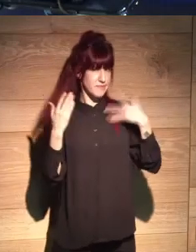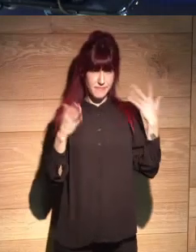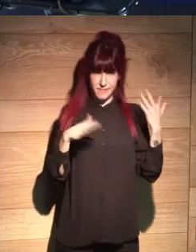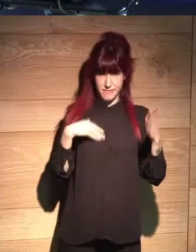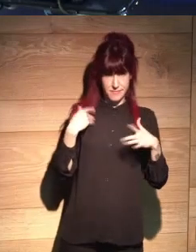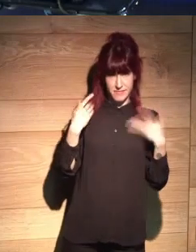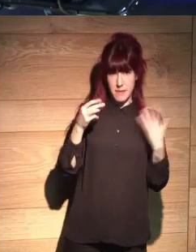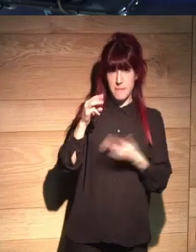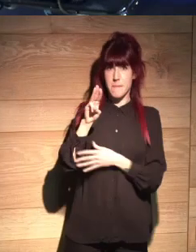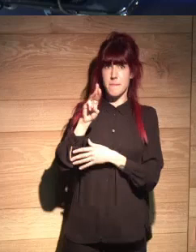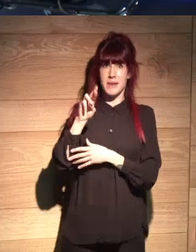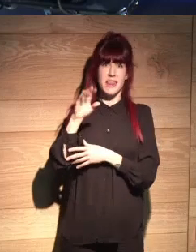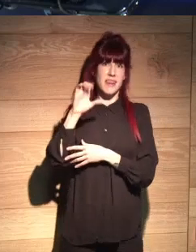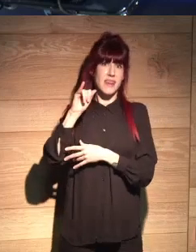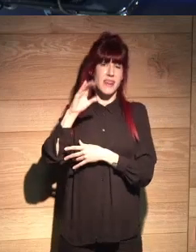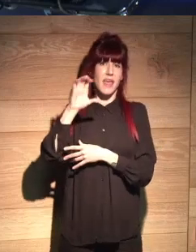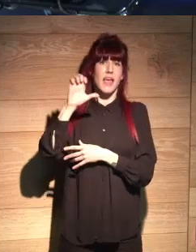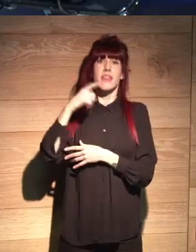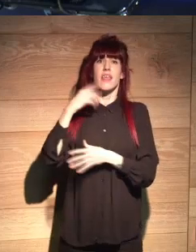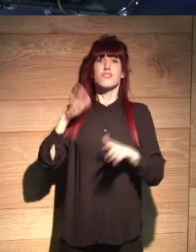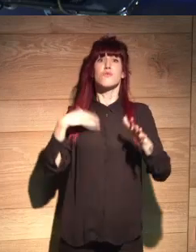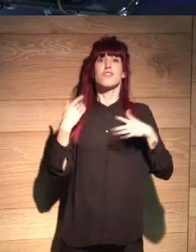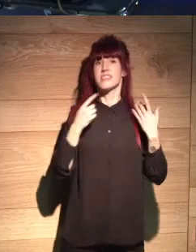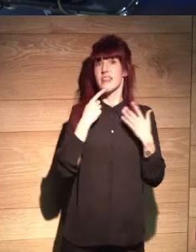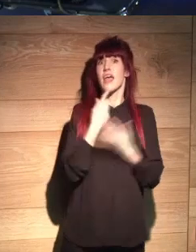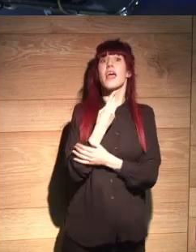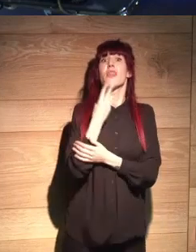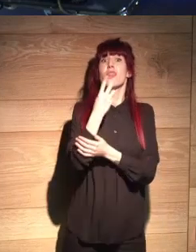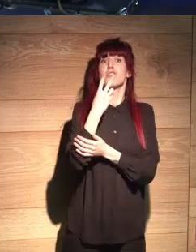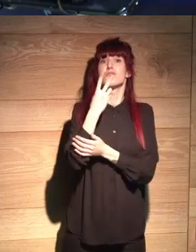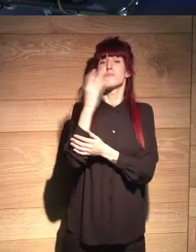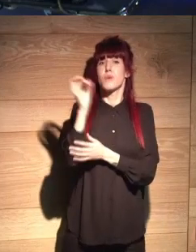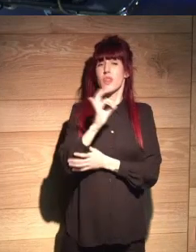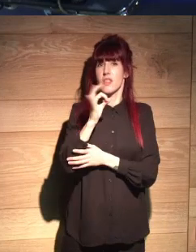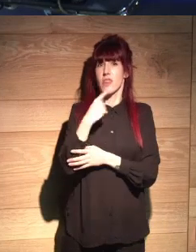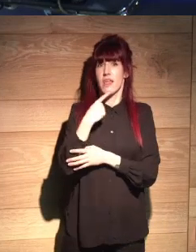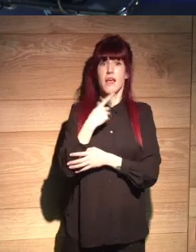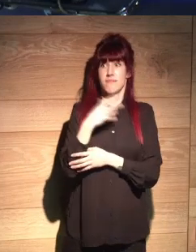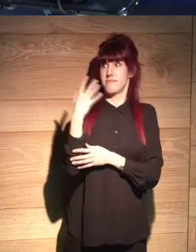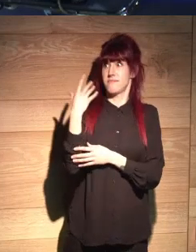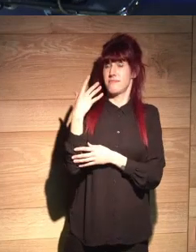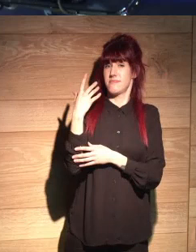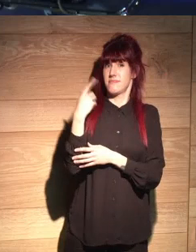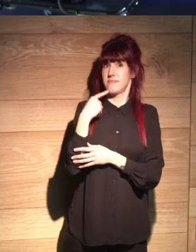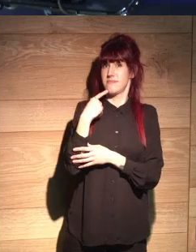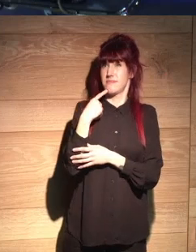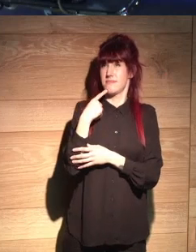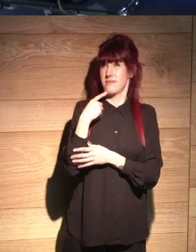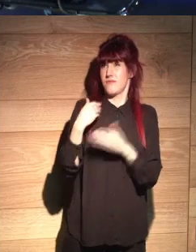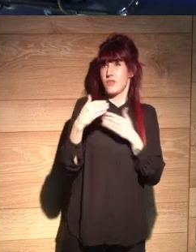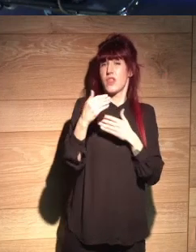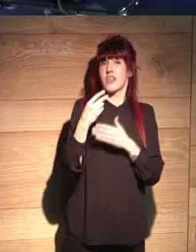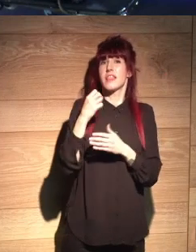exist. Pricewaterhouse this year has quantified these excuses in 2%. If we have 15% now, we will go